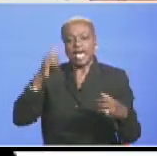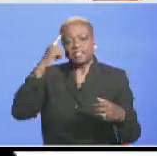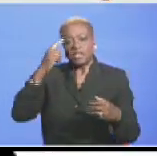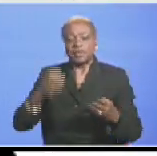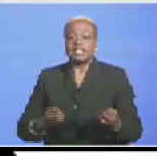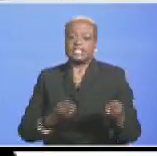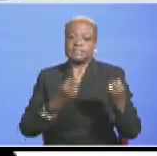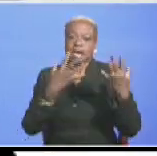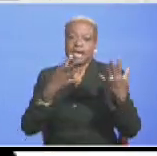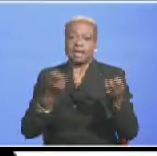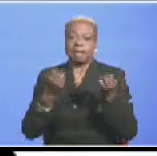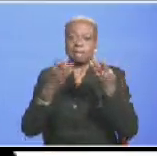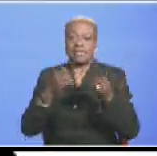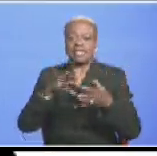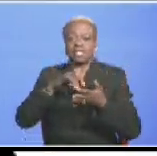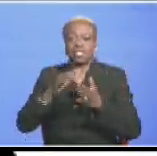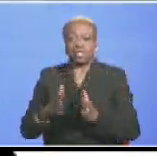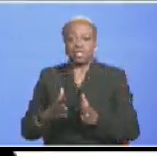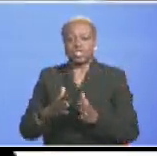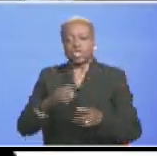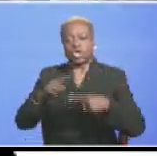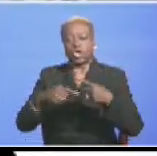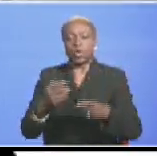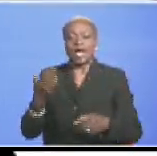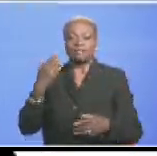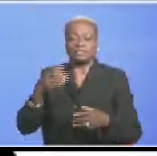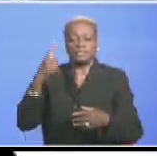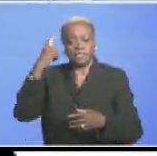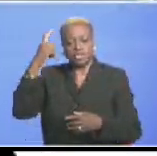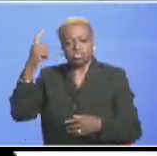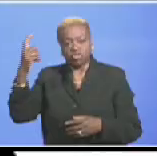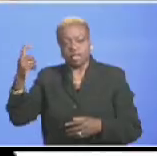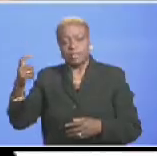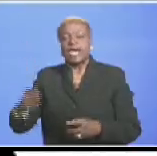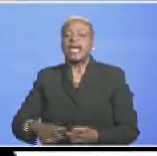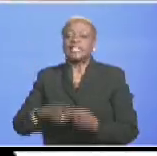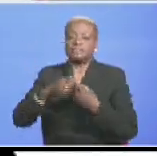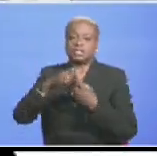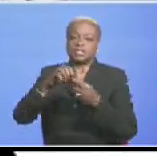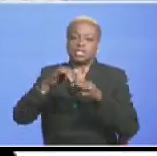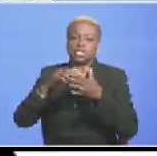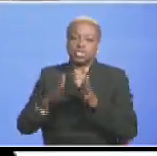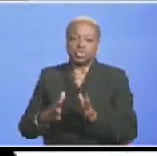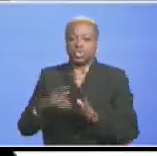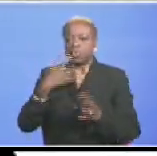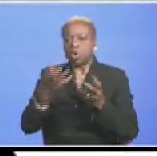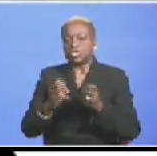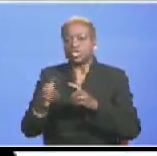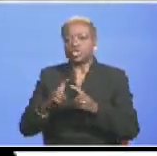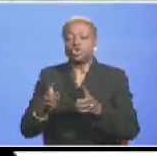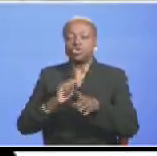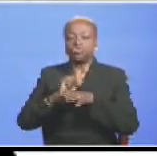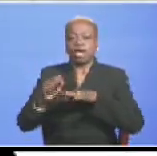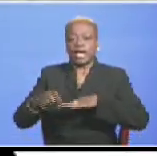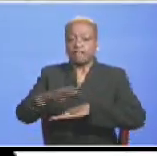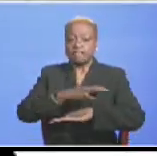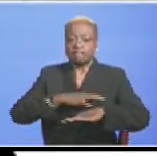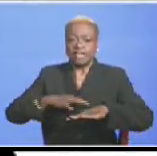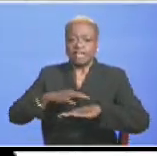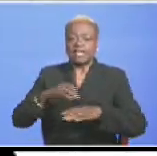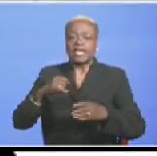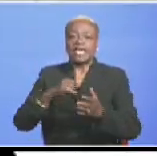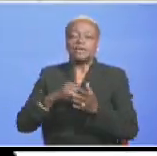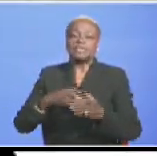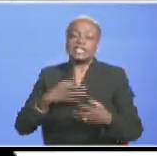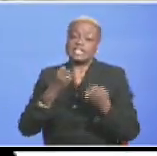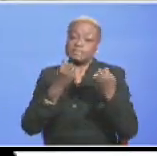lot of students to go after their dreams, especially those students who want to do track and field. I feel that it was an inspiration and it was a